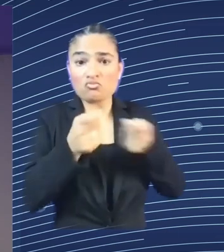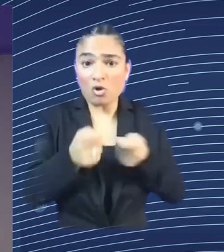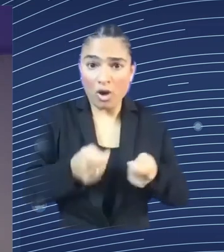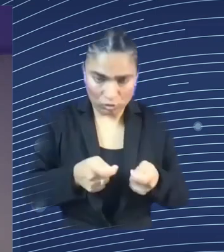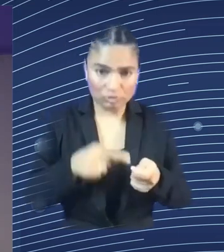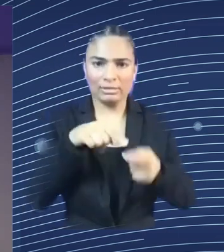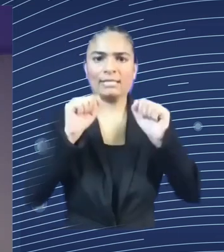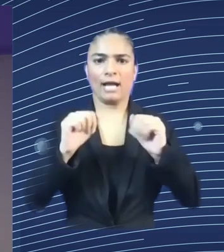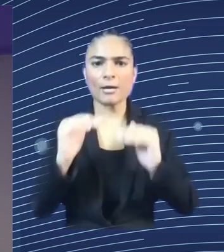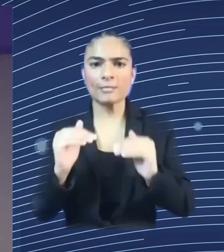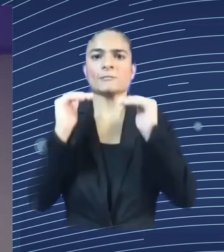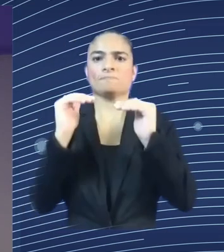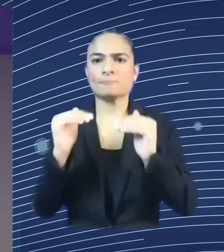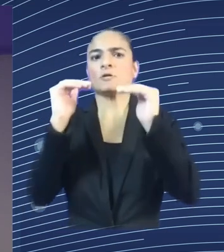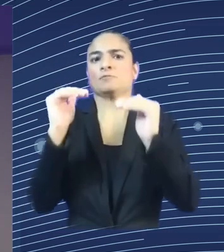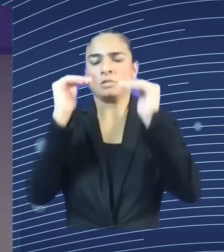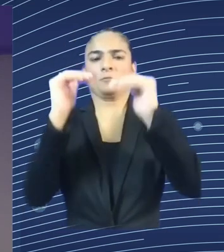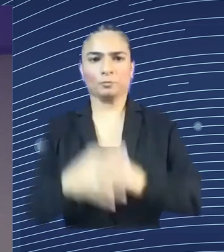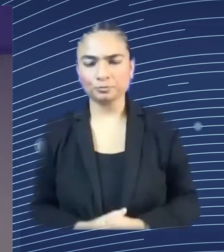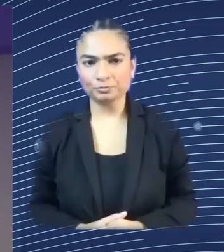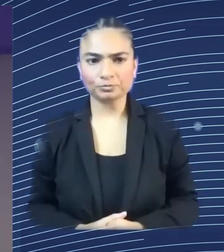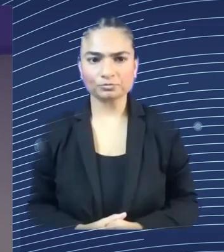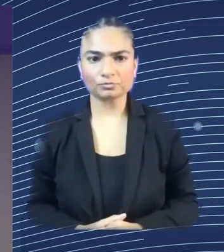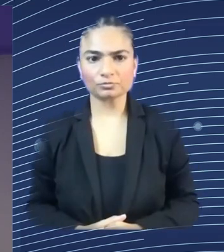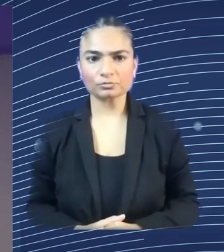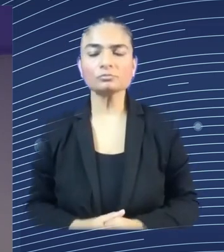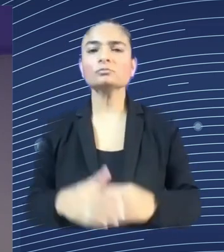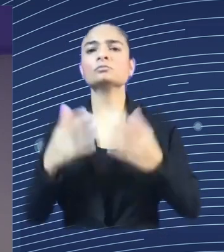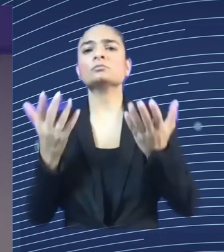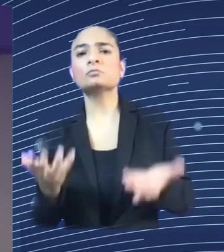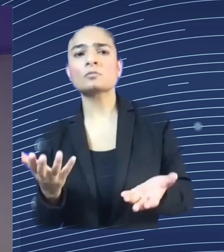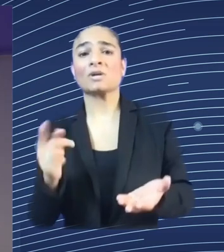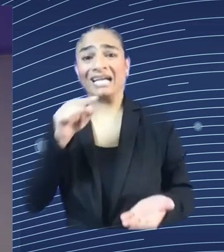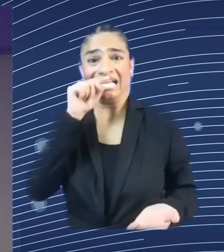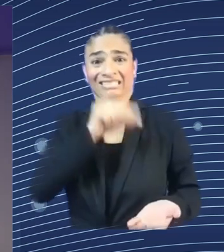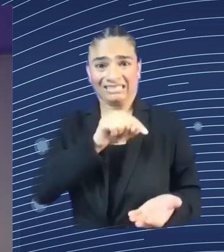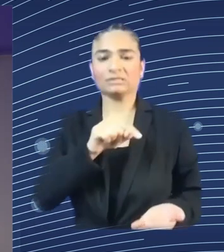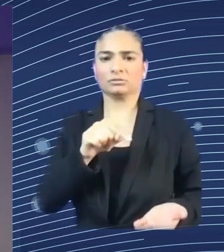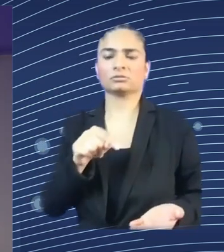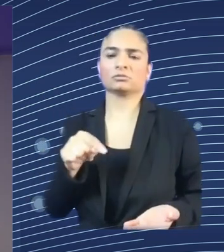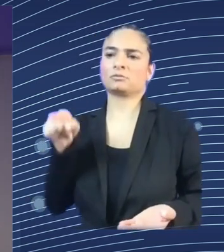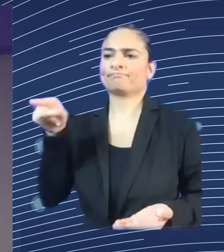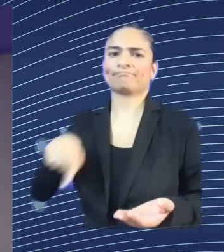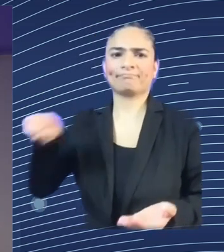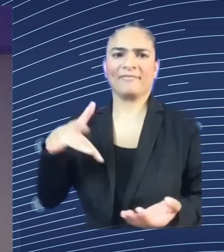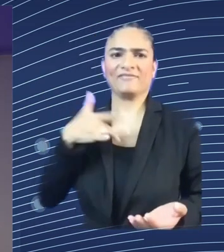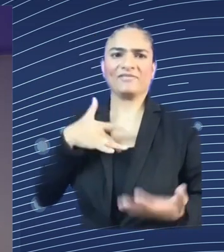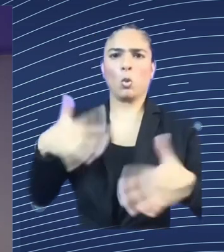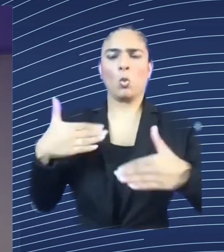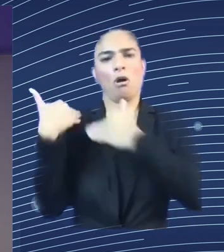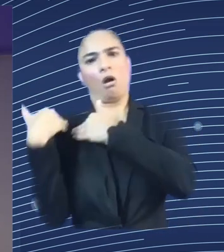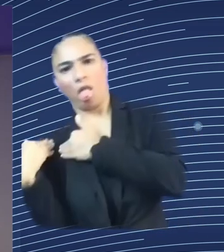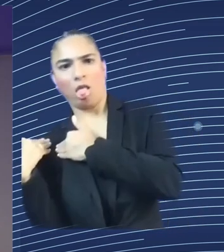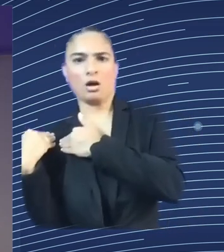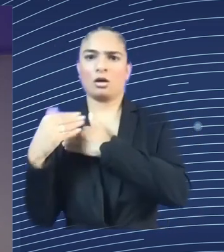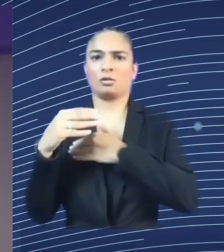standards for companies and private equity firms because they will do the bare minimum. So if you can increase the standards, you make sure, but then you apply